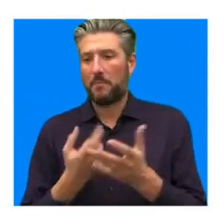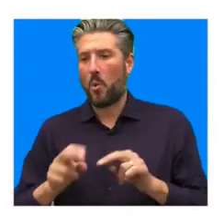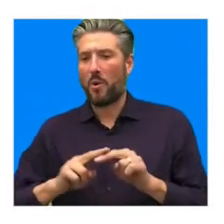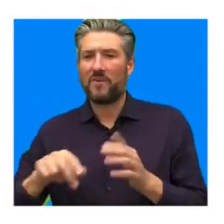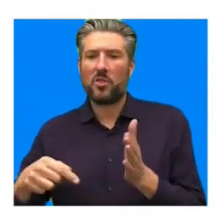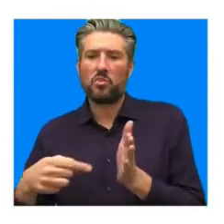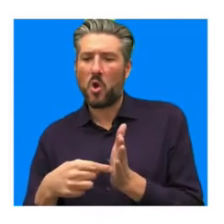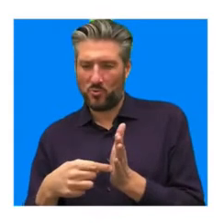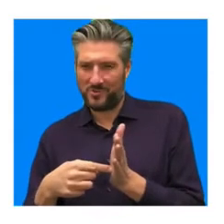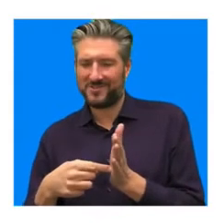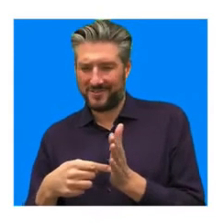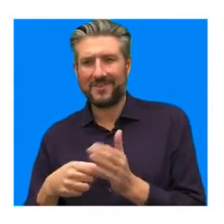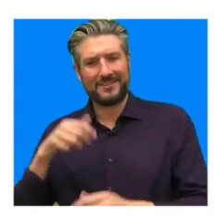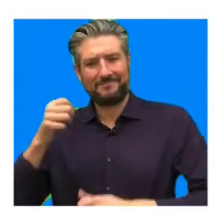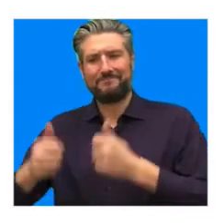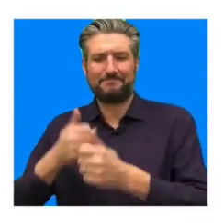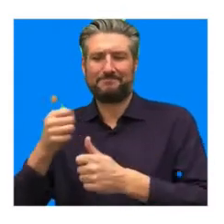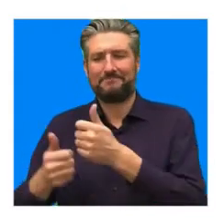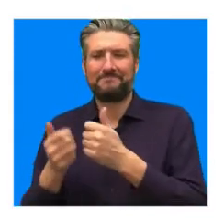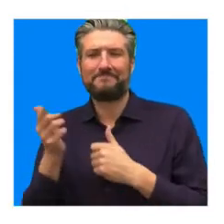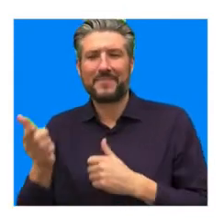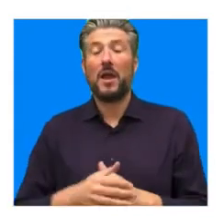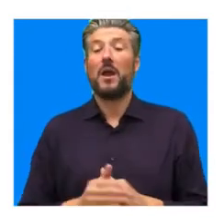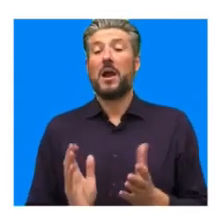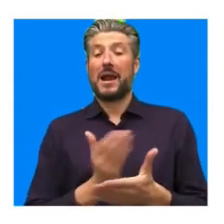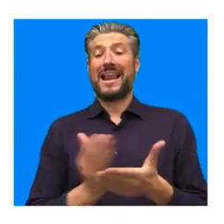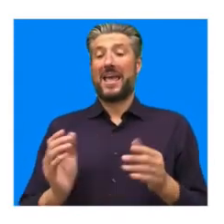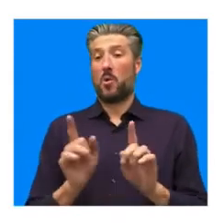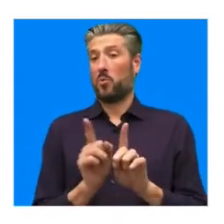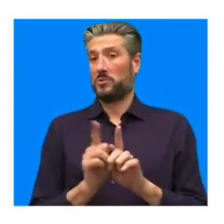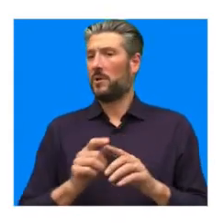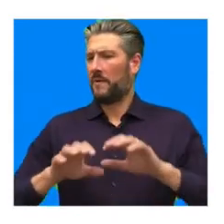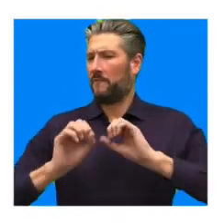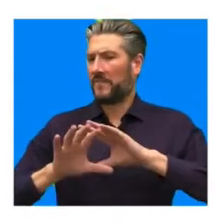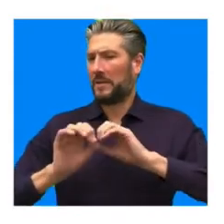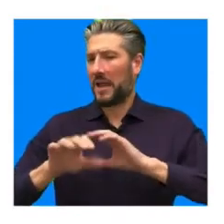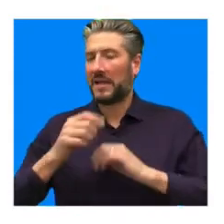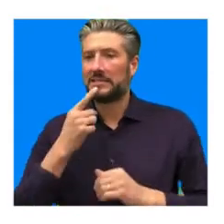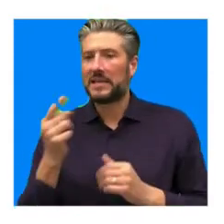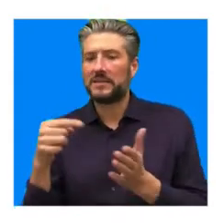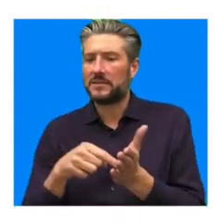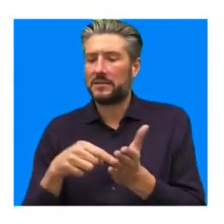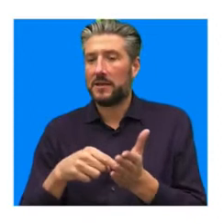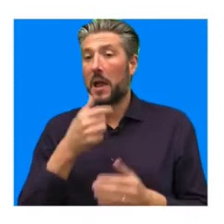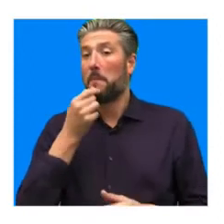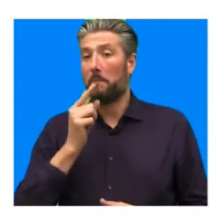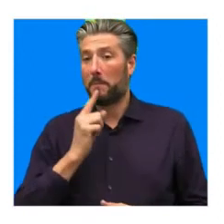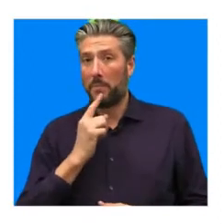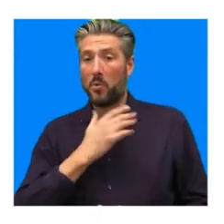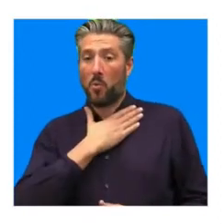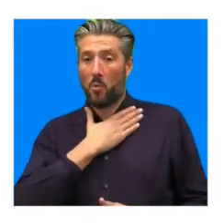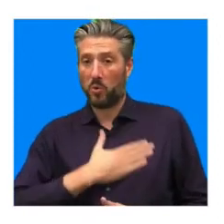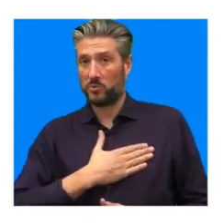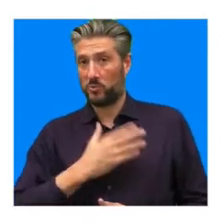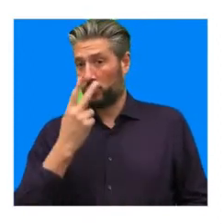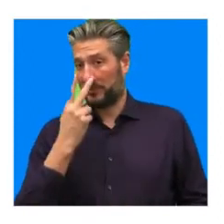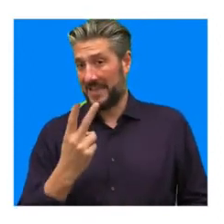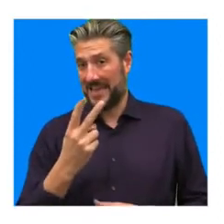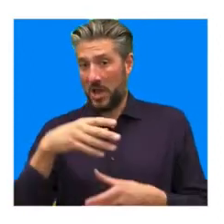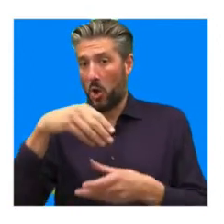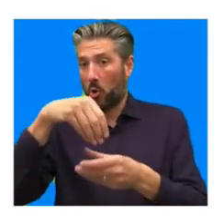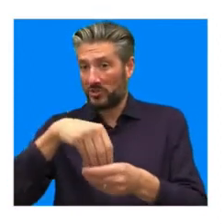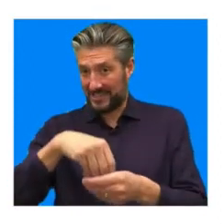And another thing that becomes quite clear from the feedback is that people do want to watch different types of content, so not just on TV and not